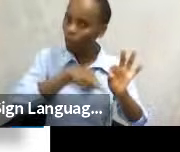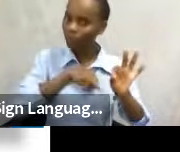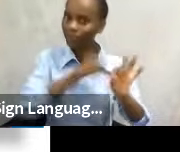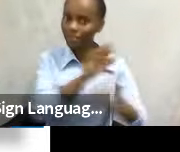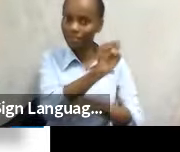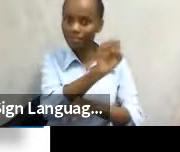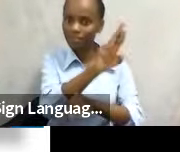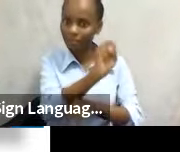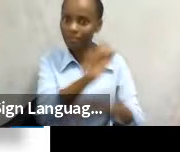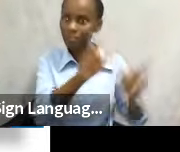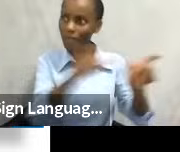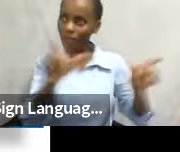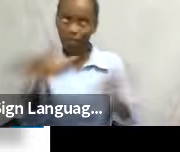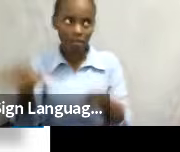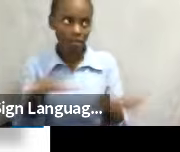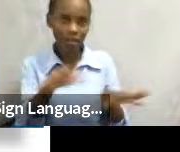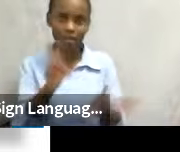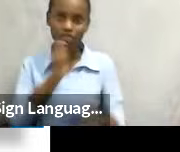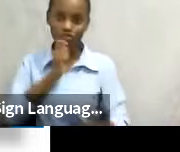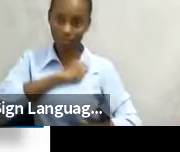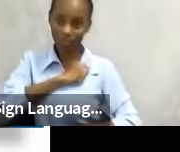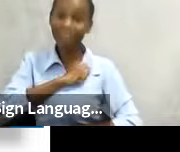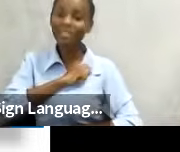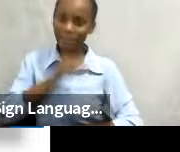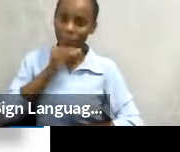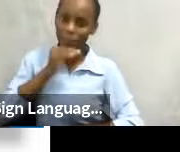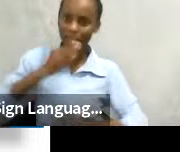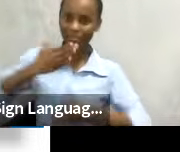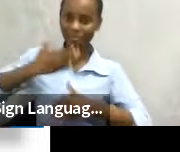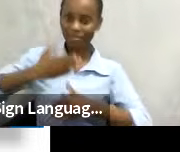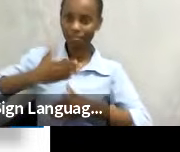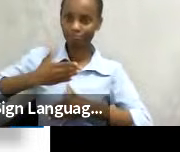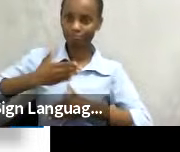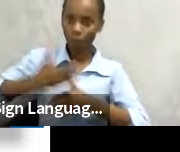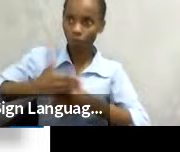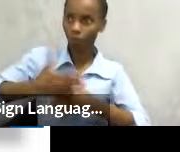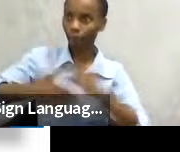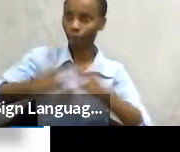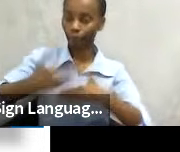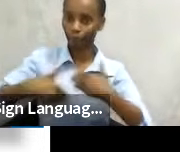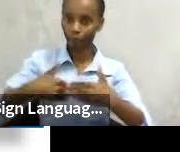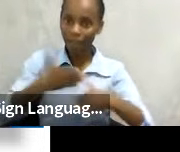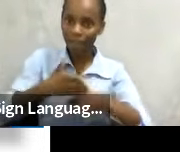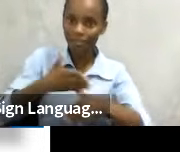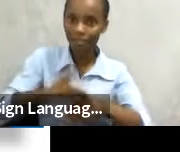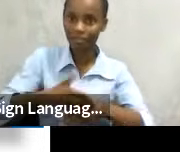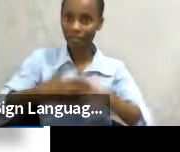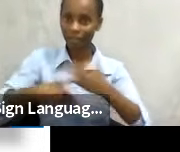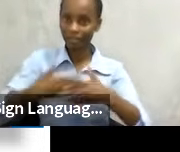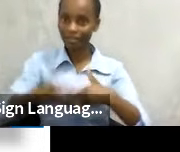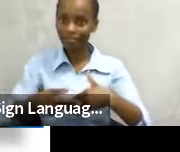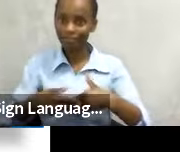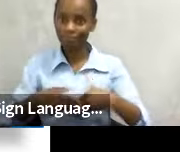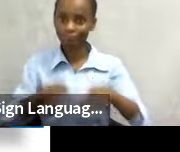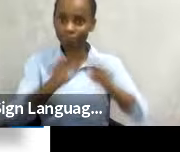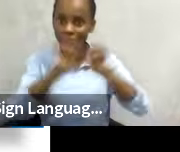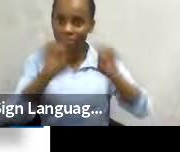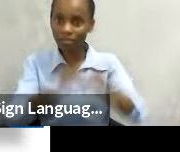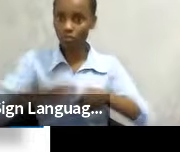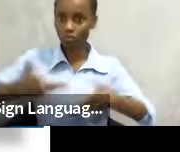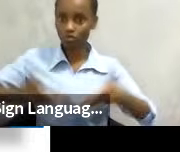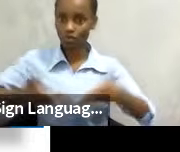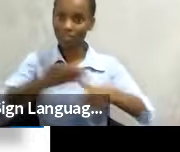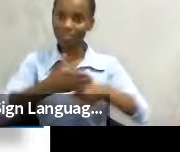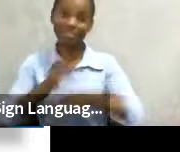want to make it as easy and give you as much clarity as possible on what your tax obligations are and ensure that you meet them. So please subscribe to